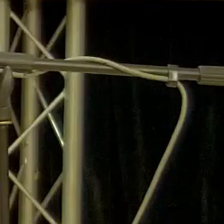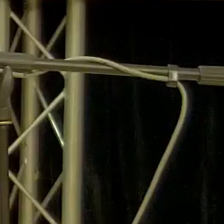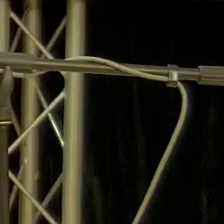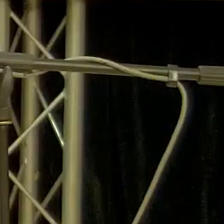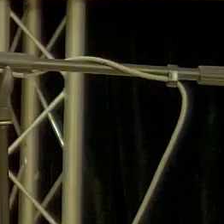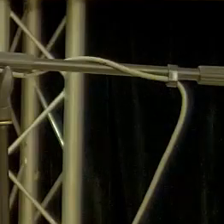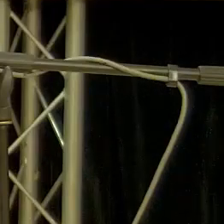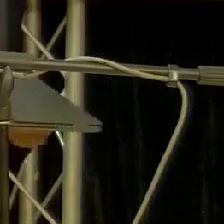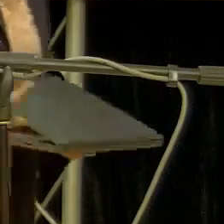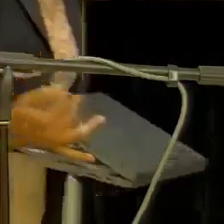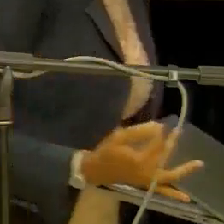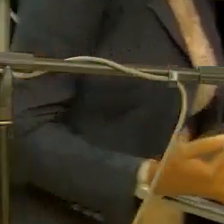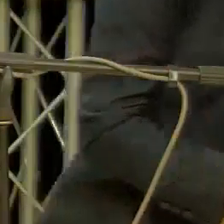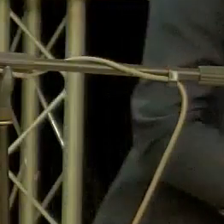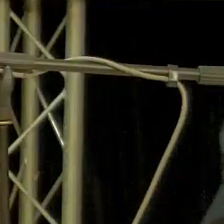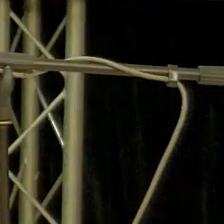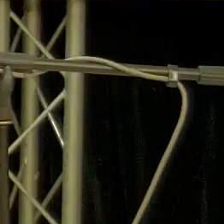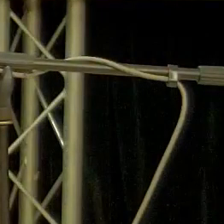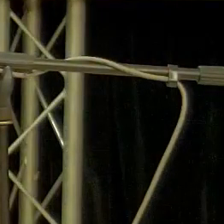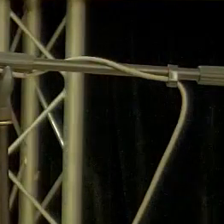listening.